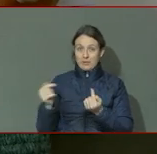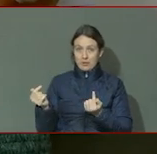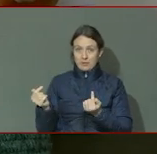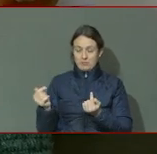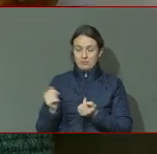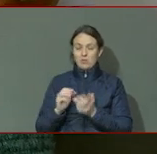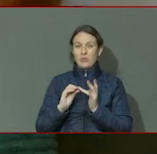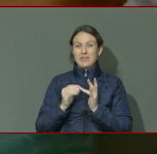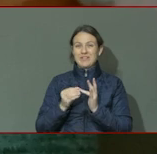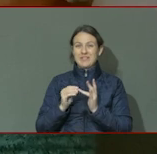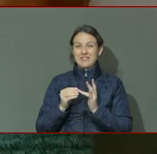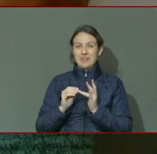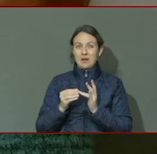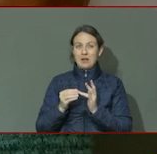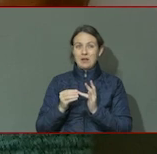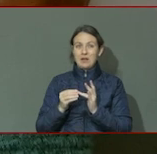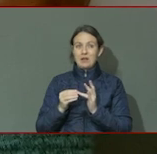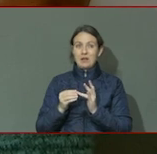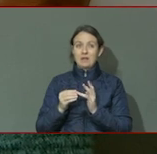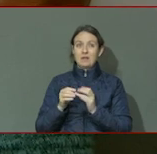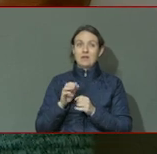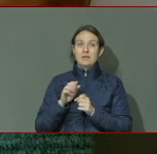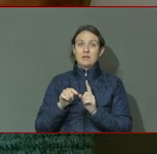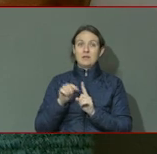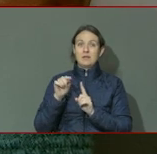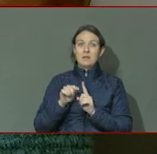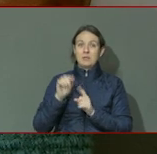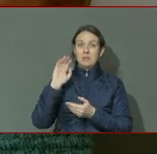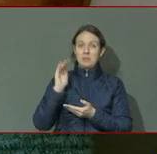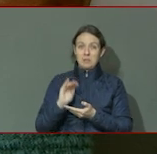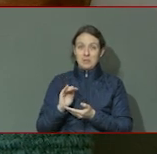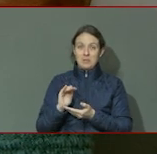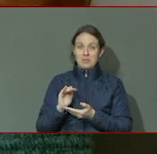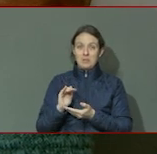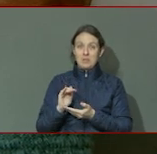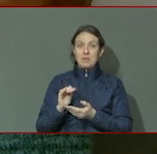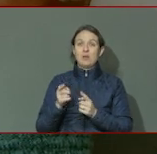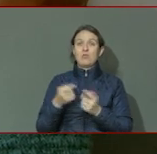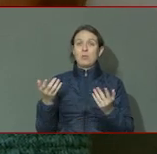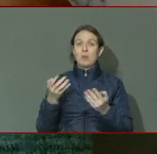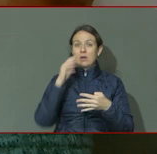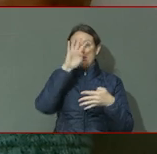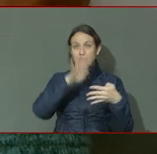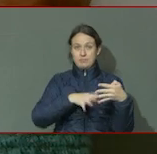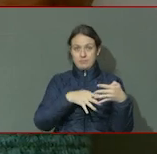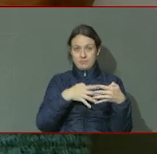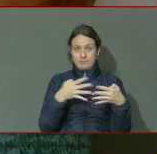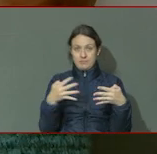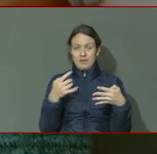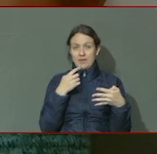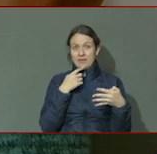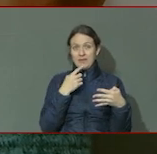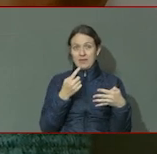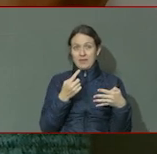to decrease the temperature. Okay, now I must get a reason from the table. So I get to the